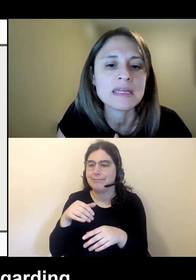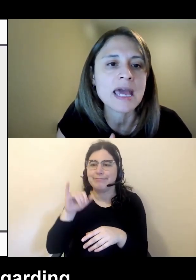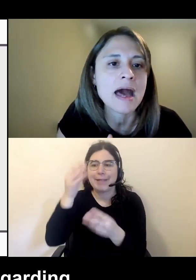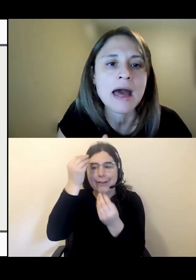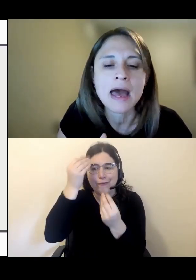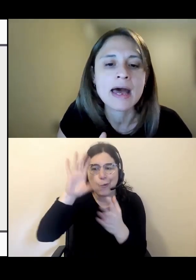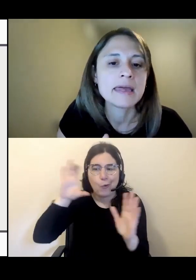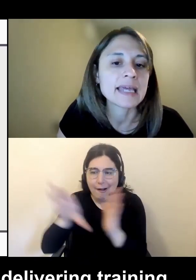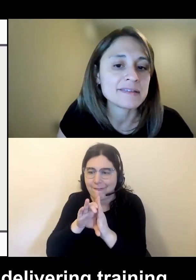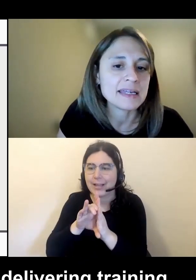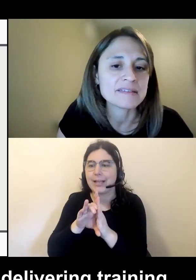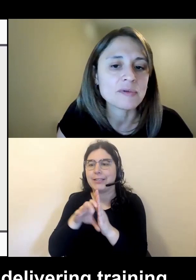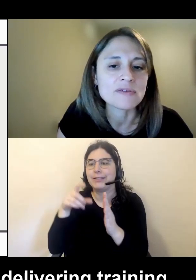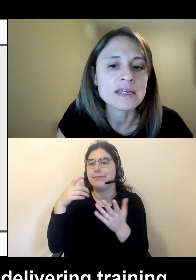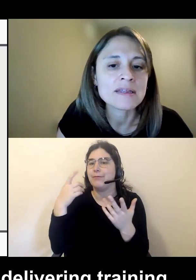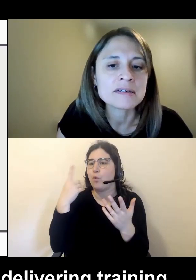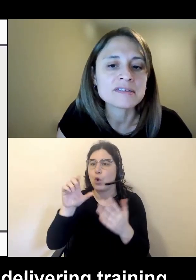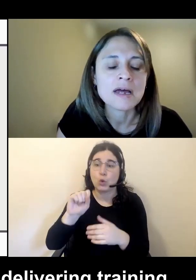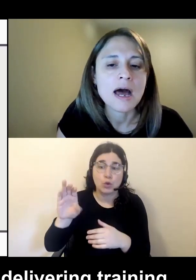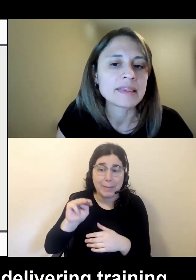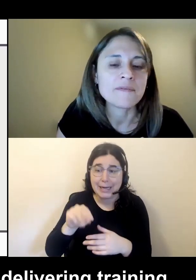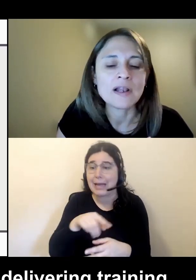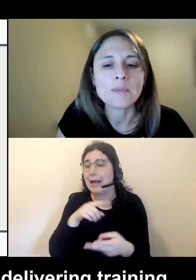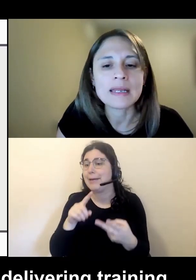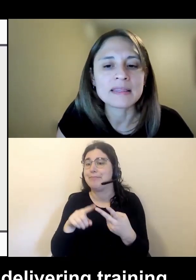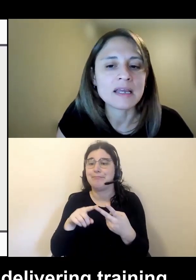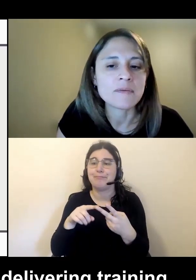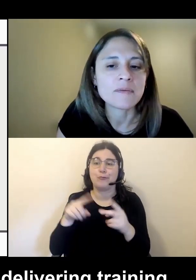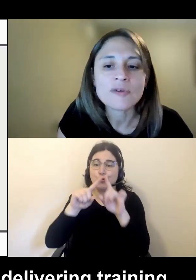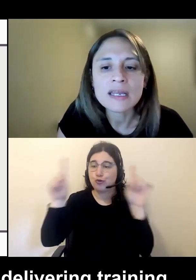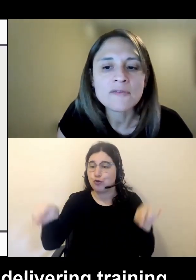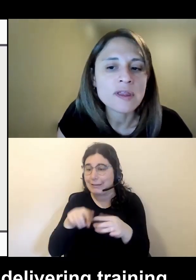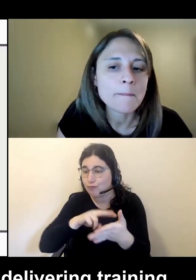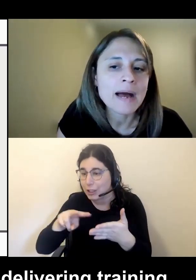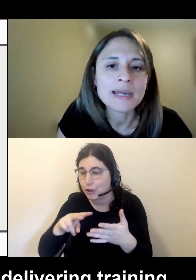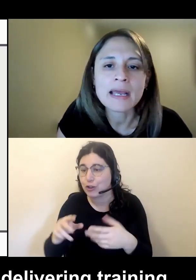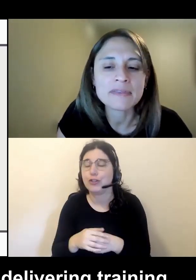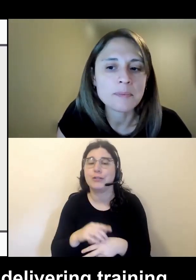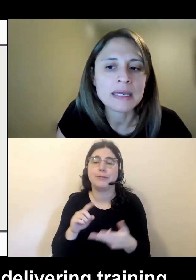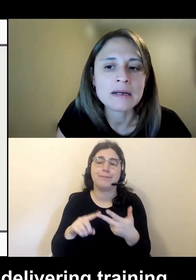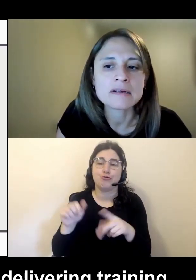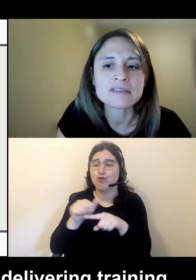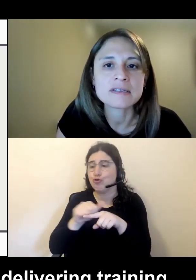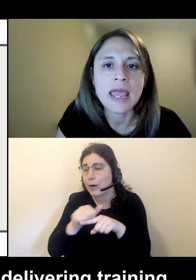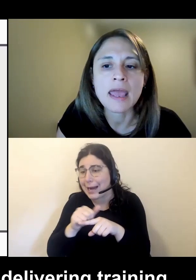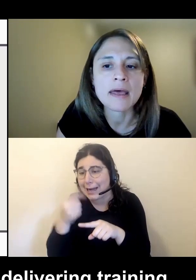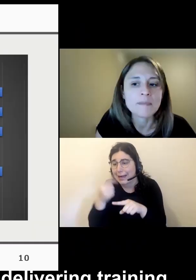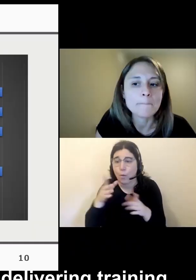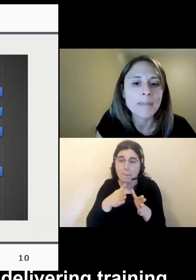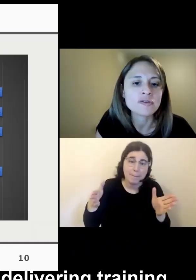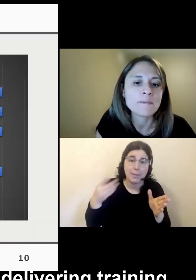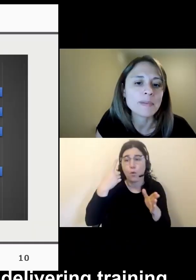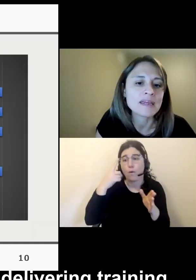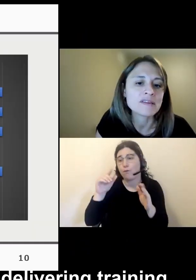social media, testing screen readers, developing and delivering training for the public and their peers,